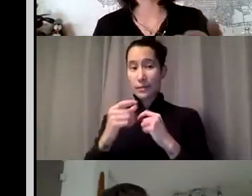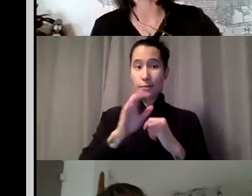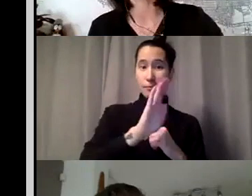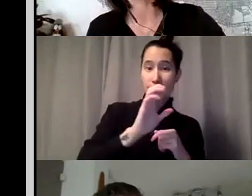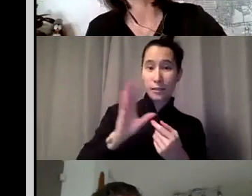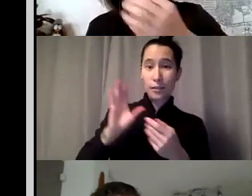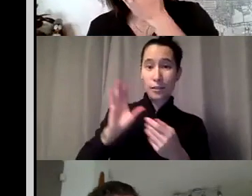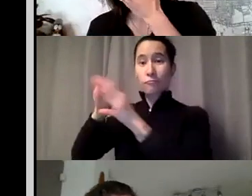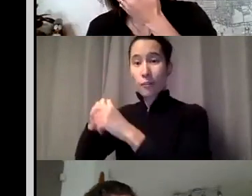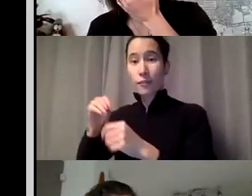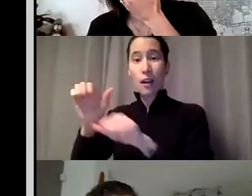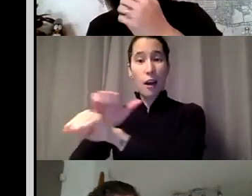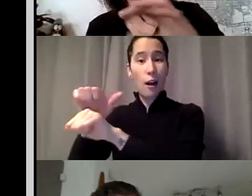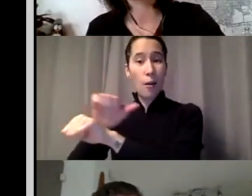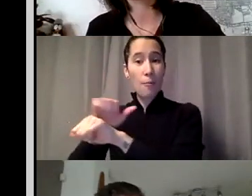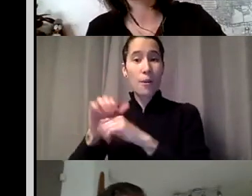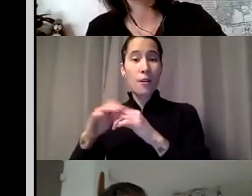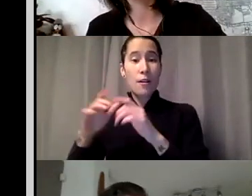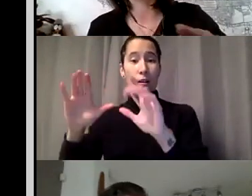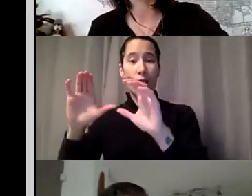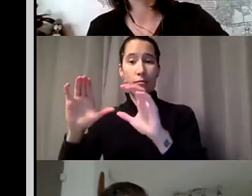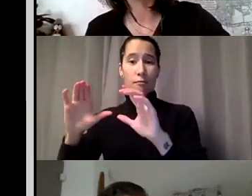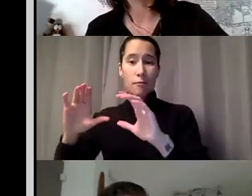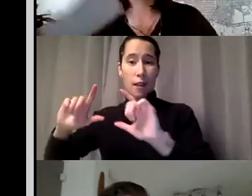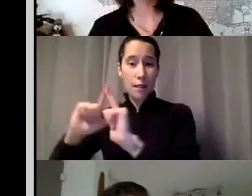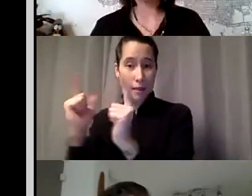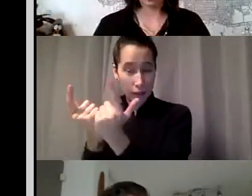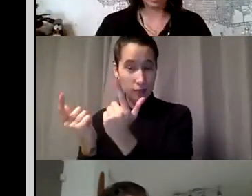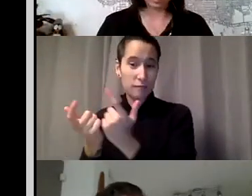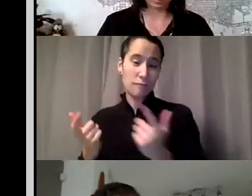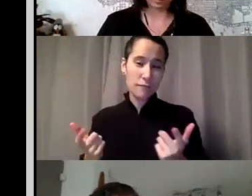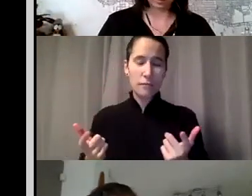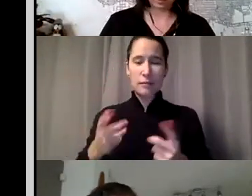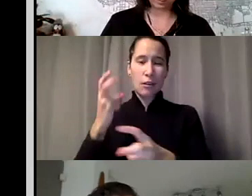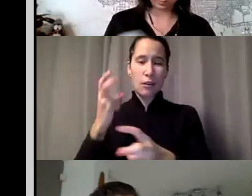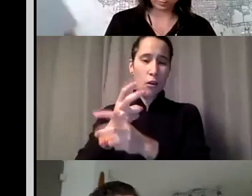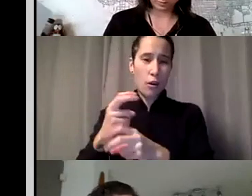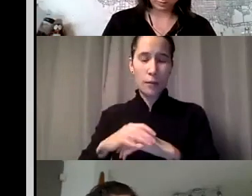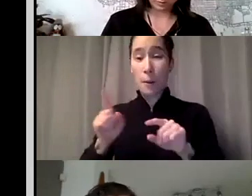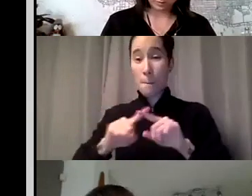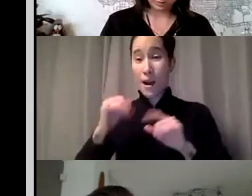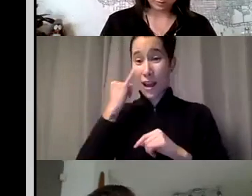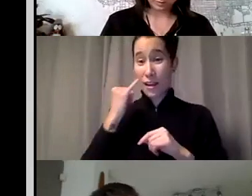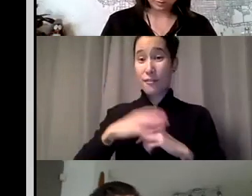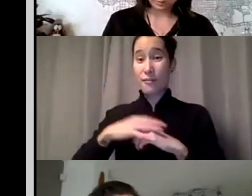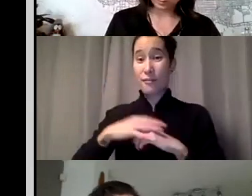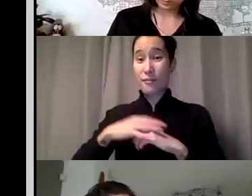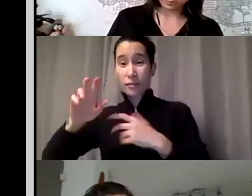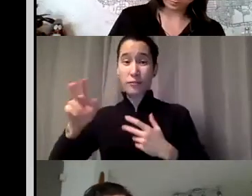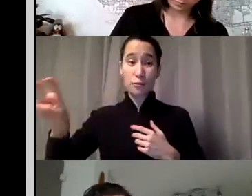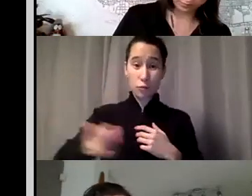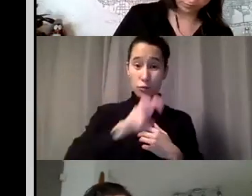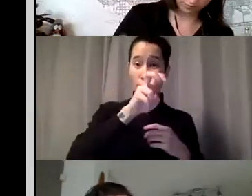then yeah, perhaps they can participate. But if you are traveling into BC, getting a hotel